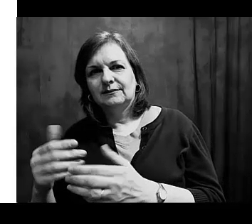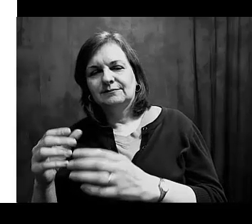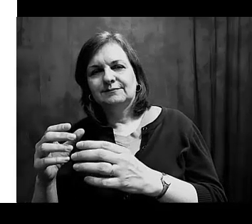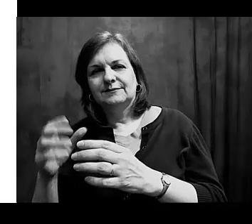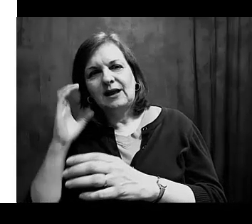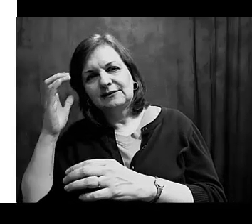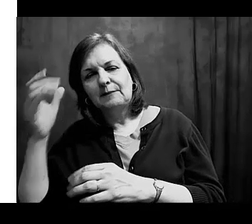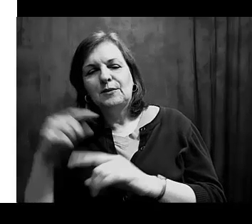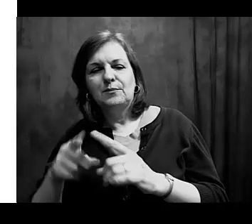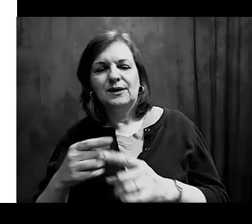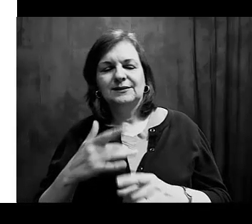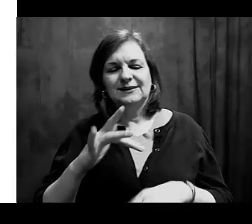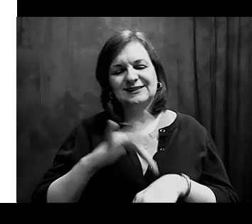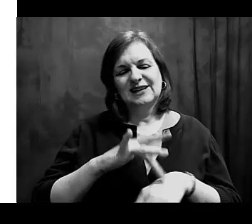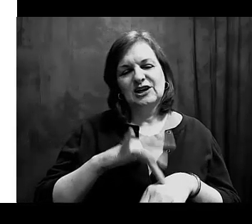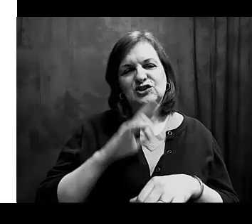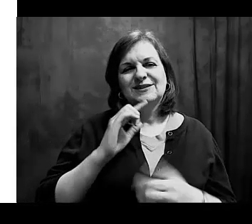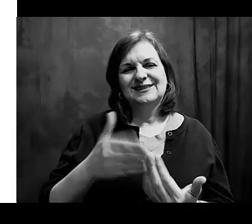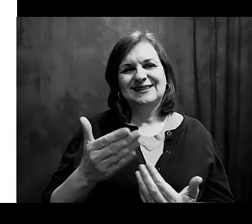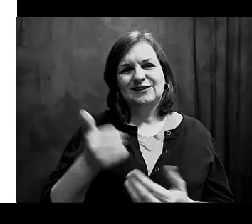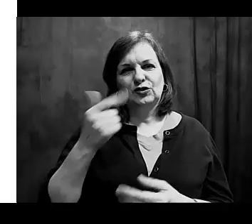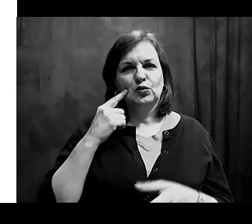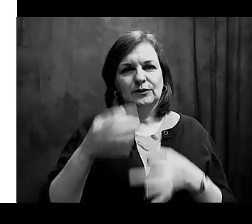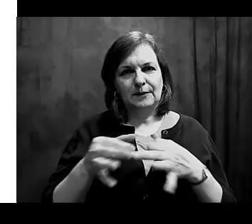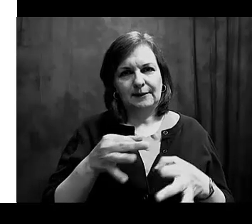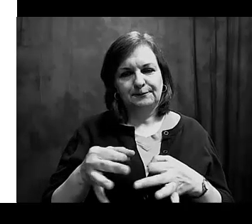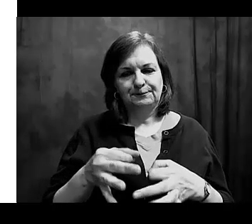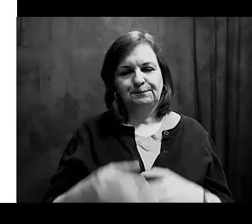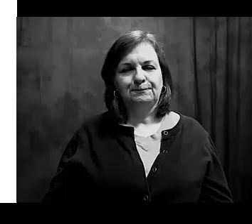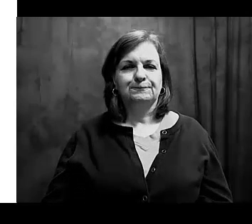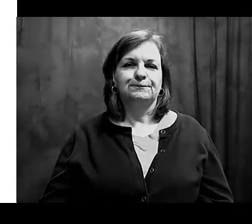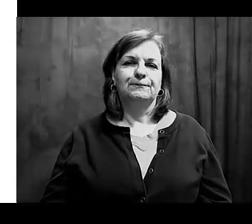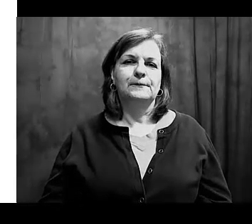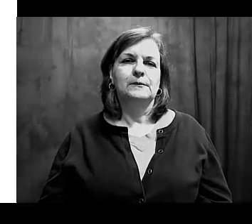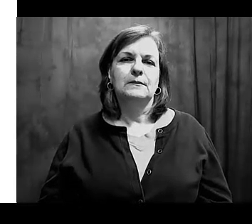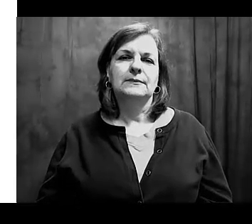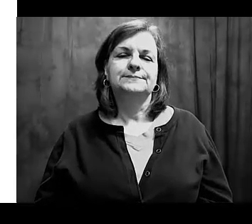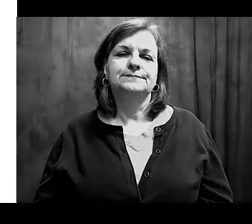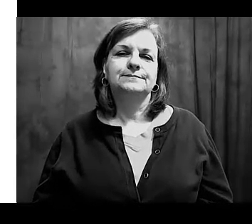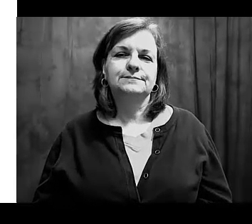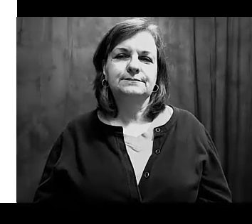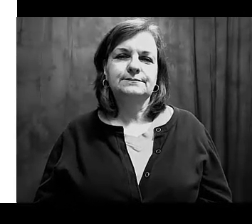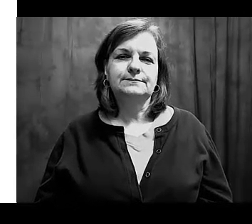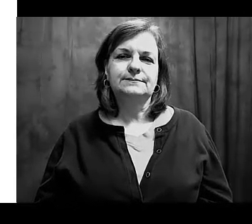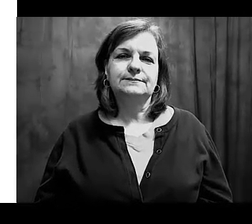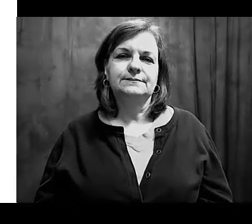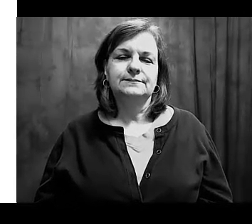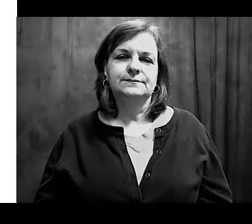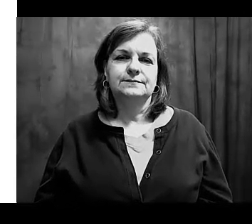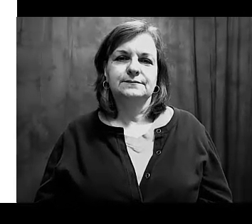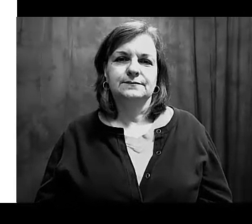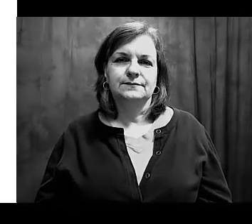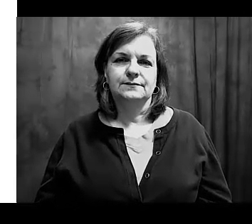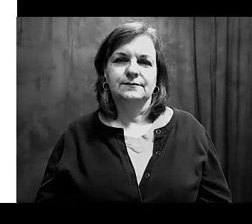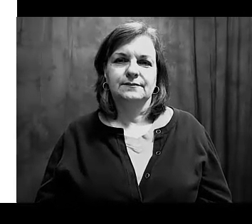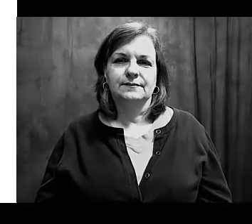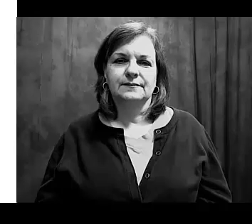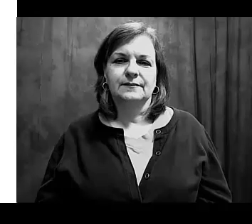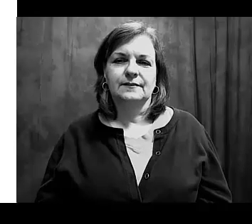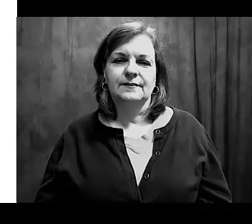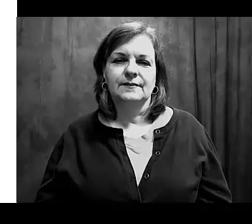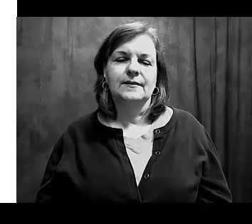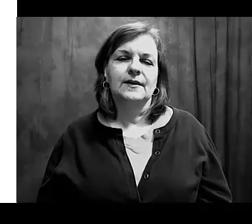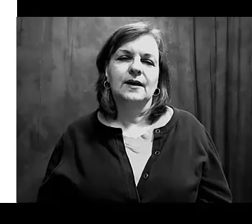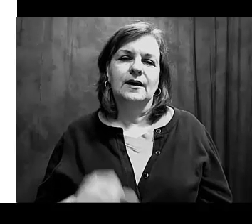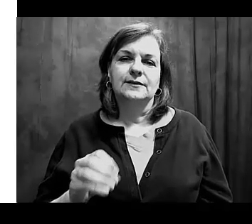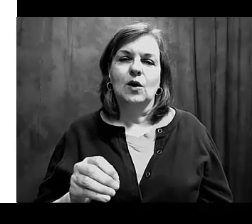Depending on your receptors, these sensory receptors, many of them have a very, very large,